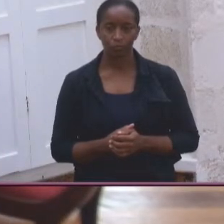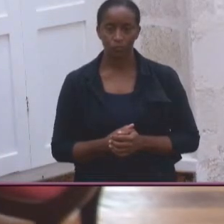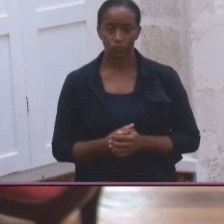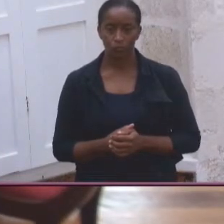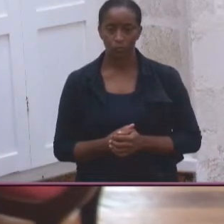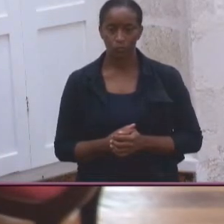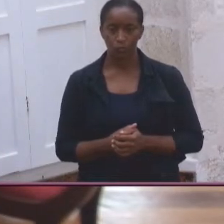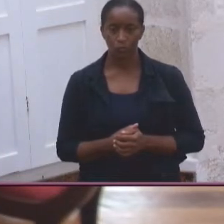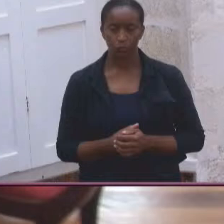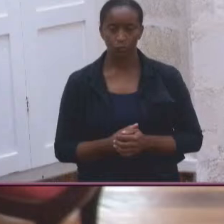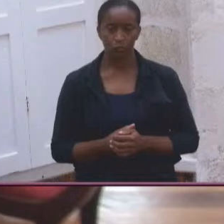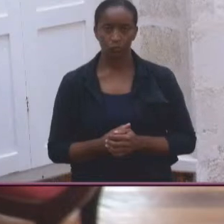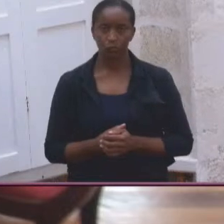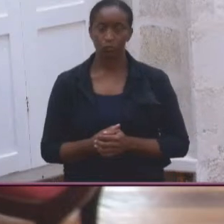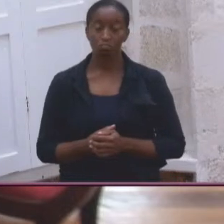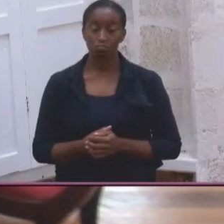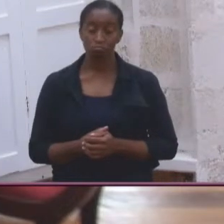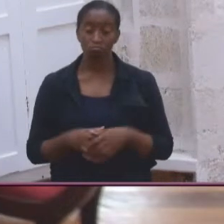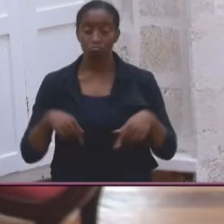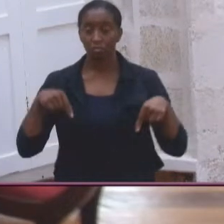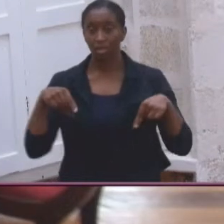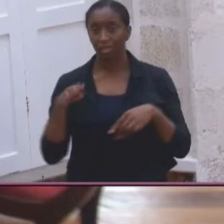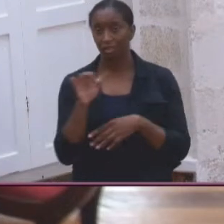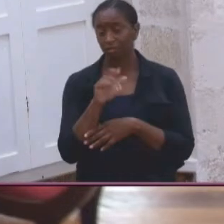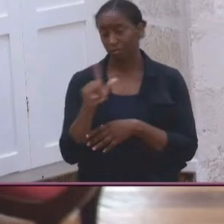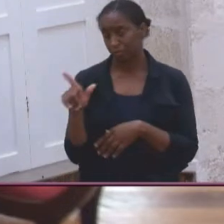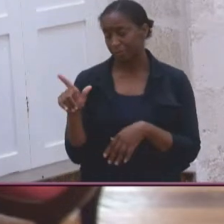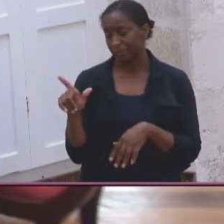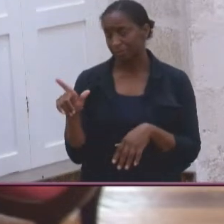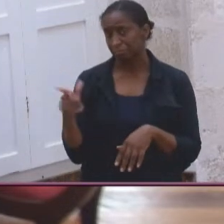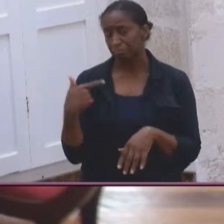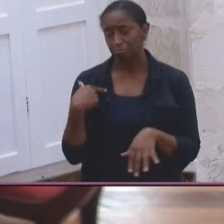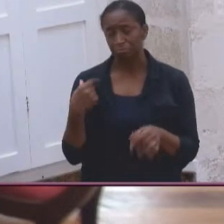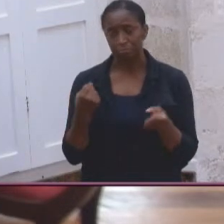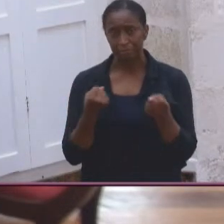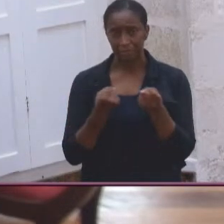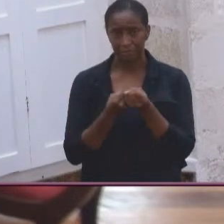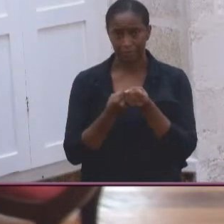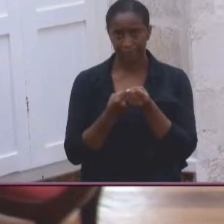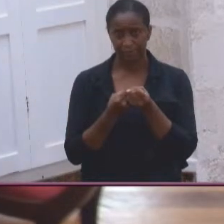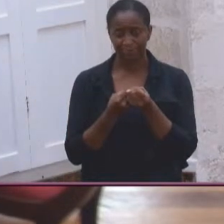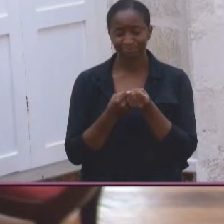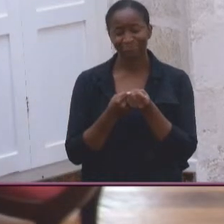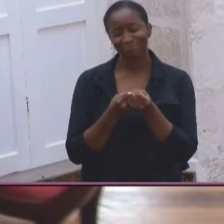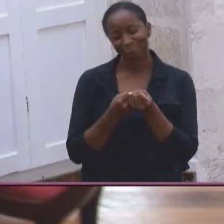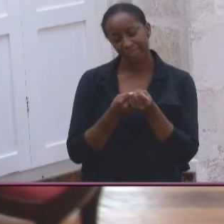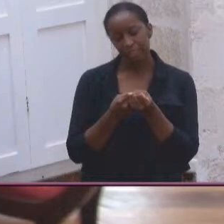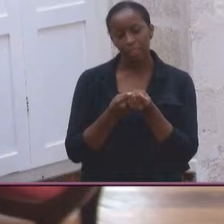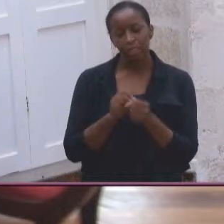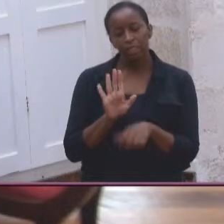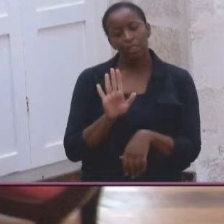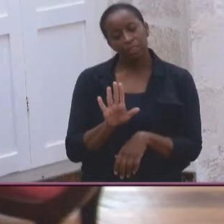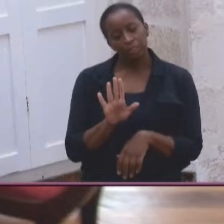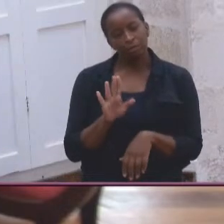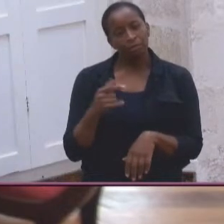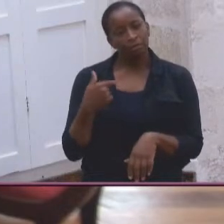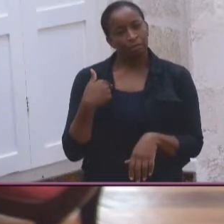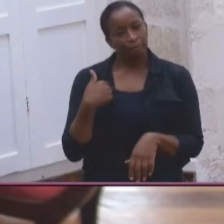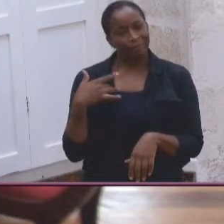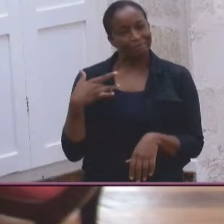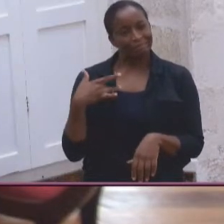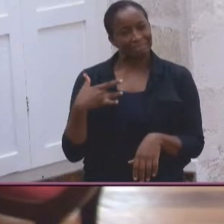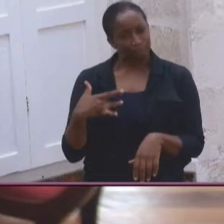I'm a bit disappointed, sir, that I have to start where I'm starting. And that is